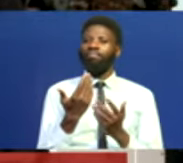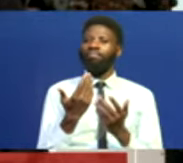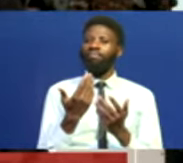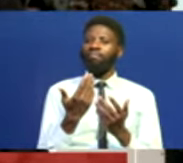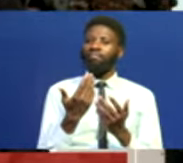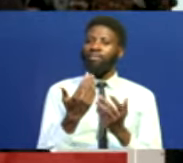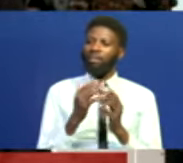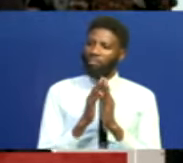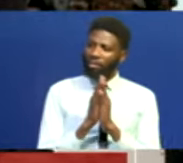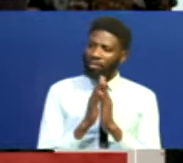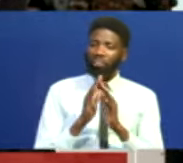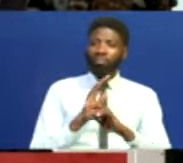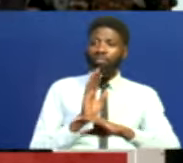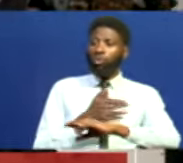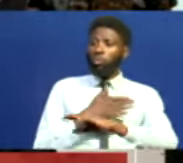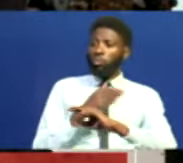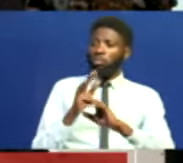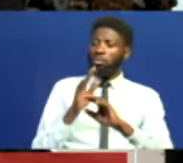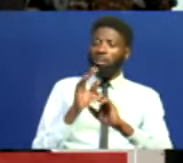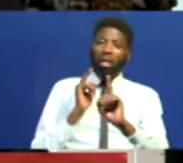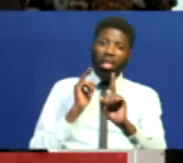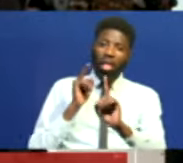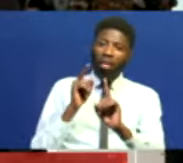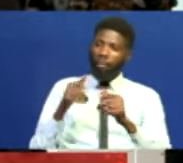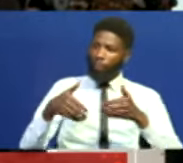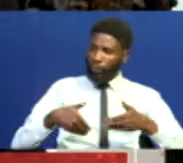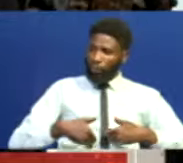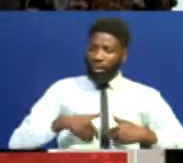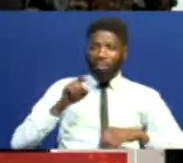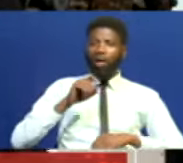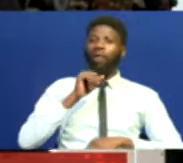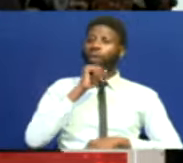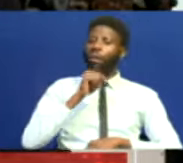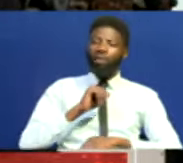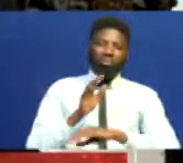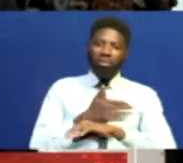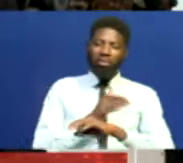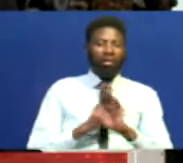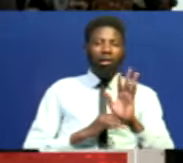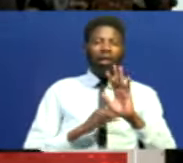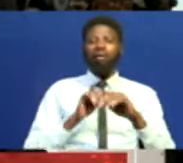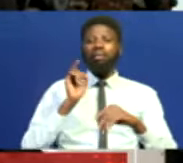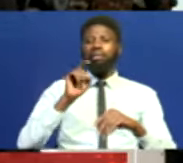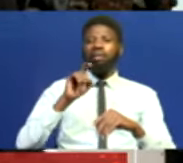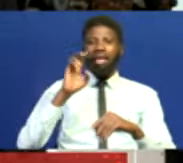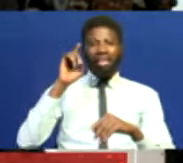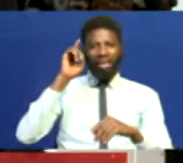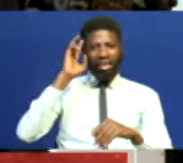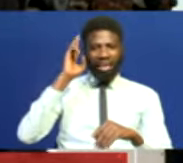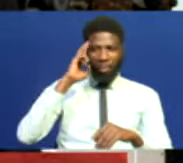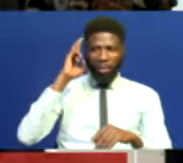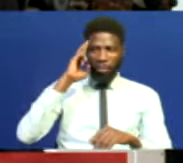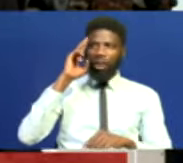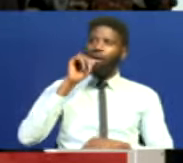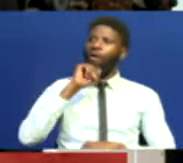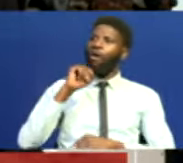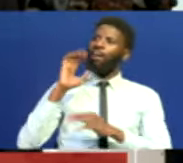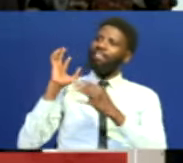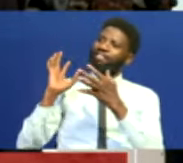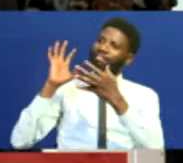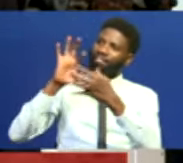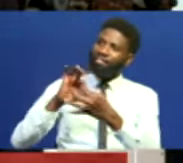folks play old music, of course not. But it's to remind them there has to be that connection. Generations have to